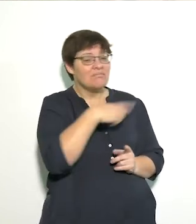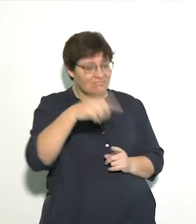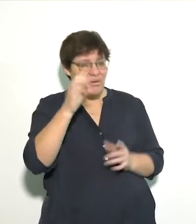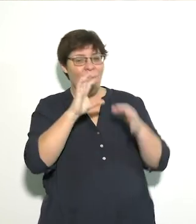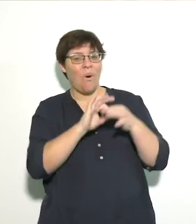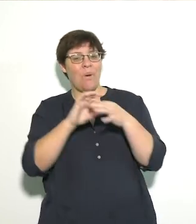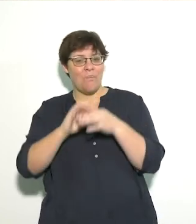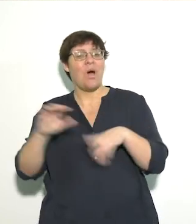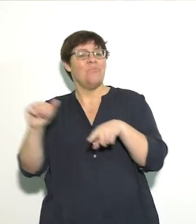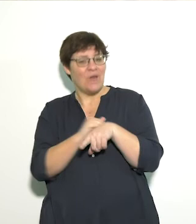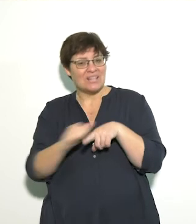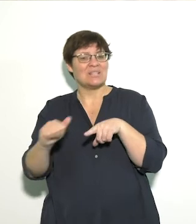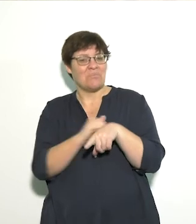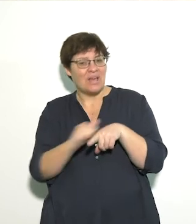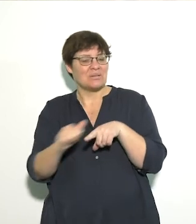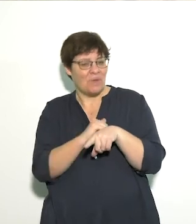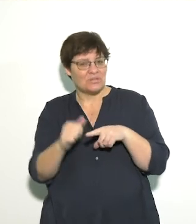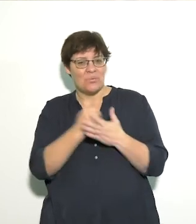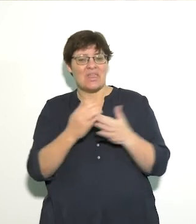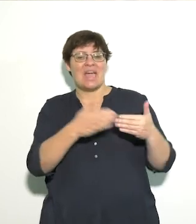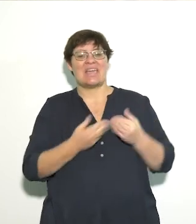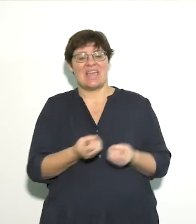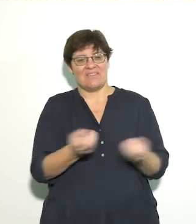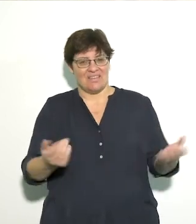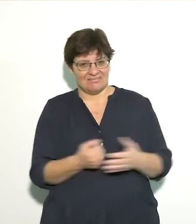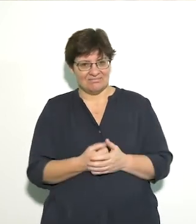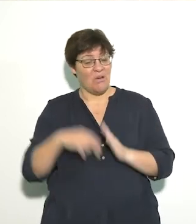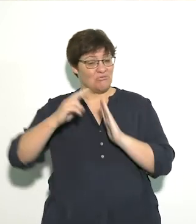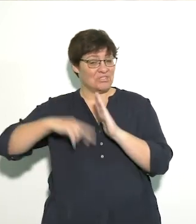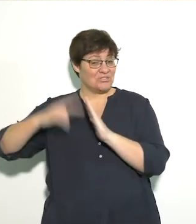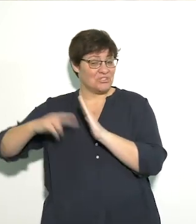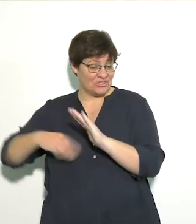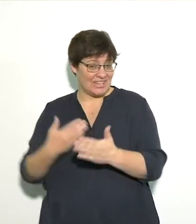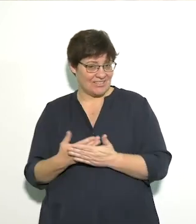day for children to practice their reading with their caregivers. You've got an instant set